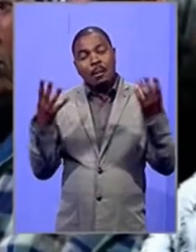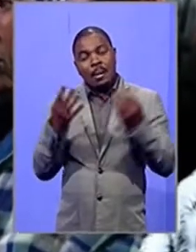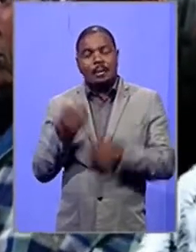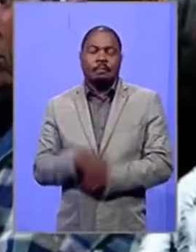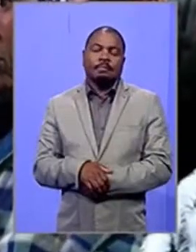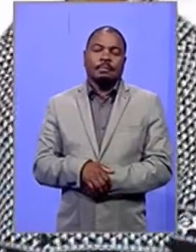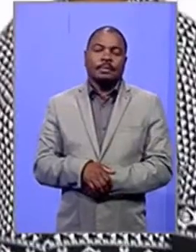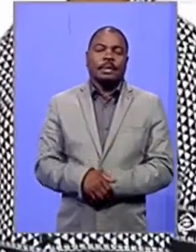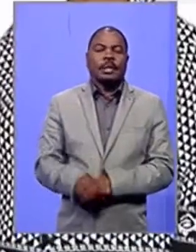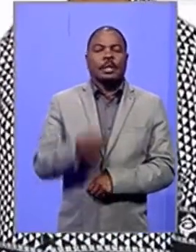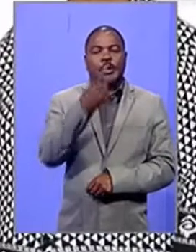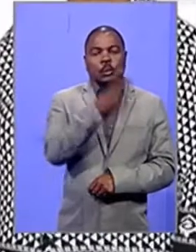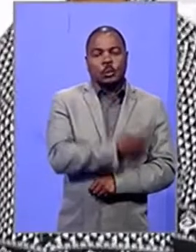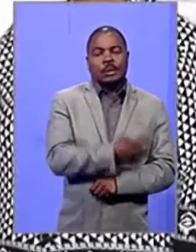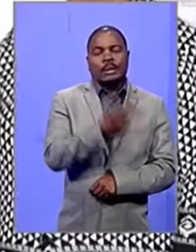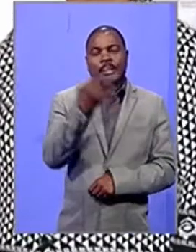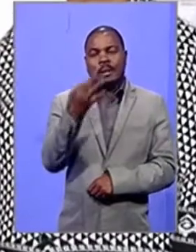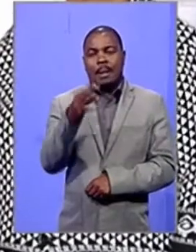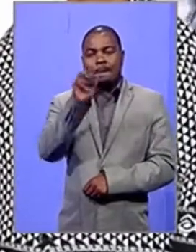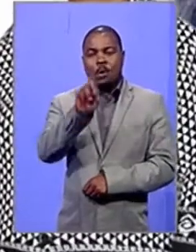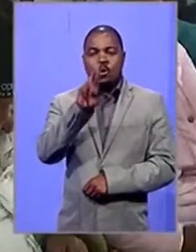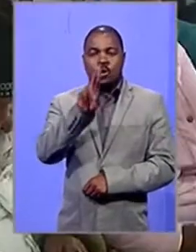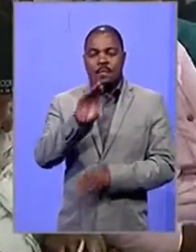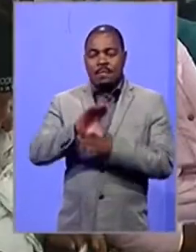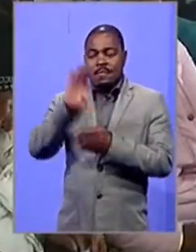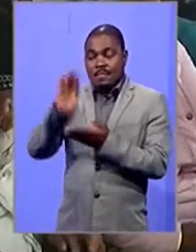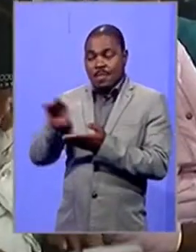tse 23 ho